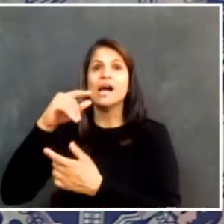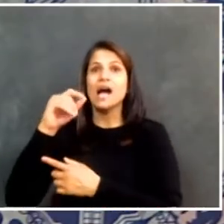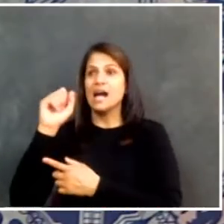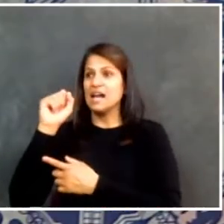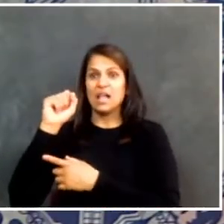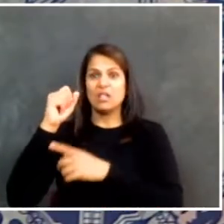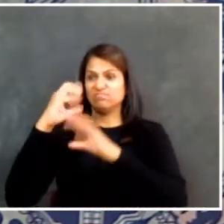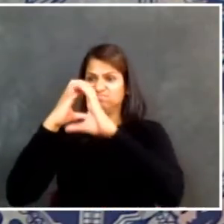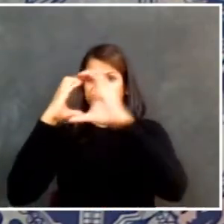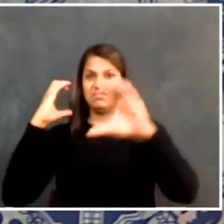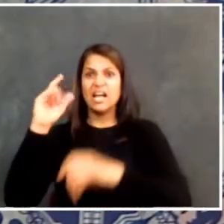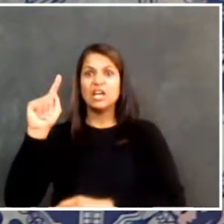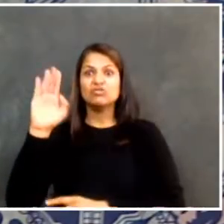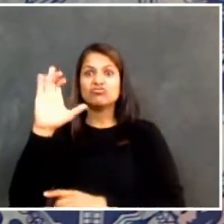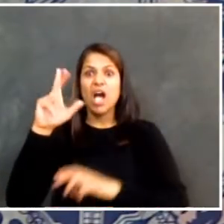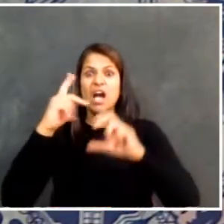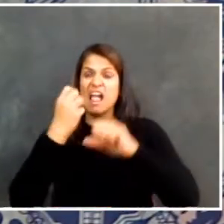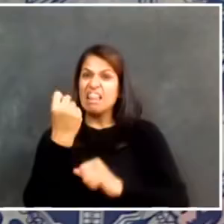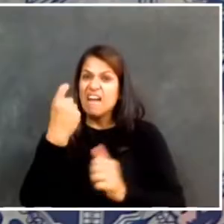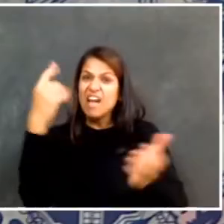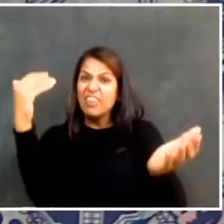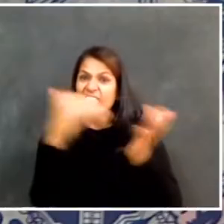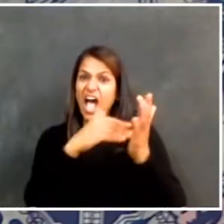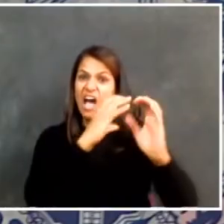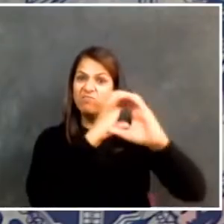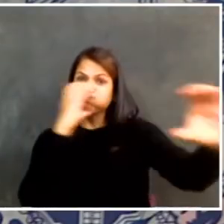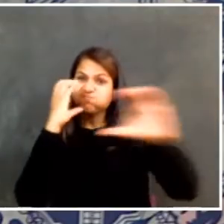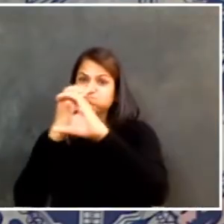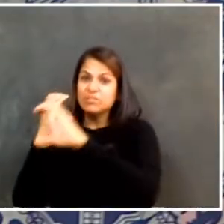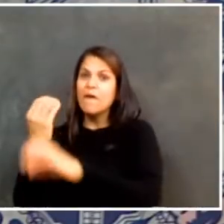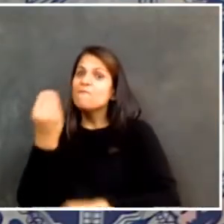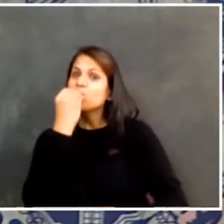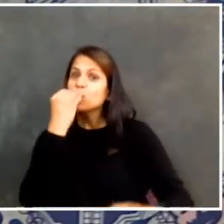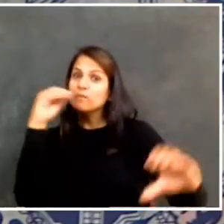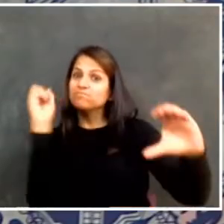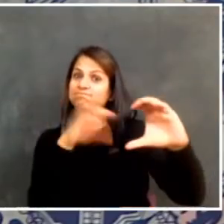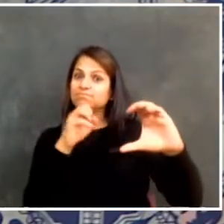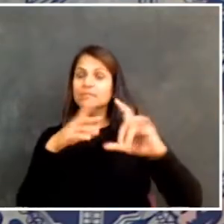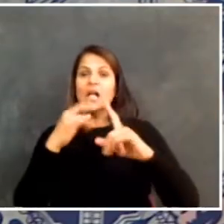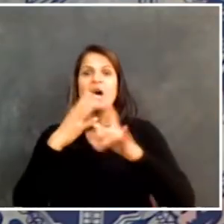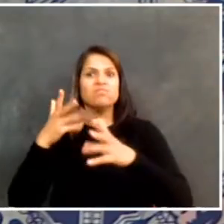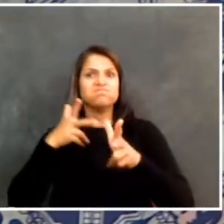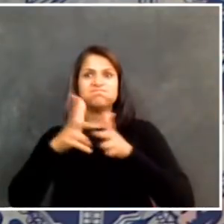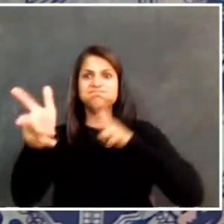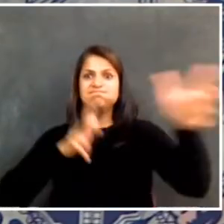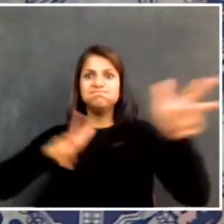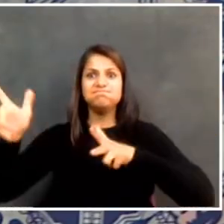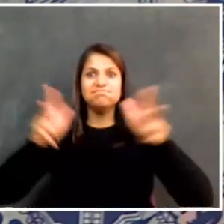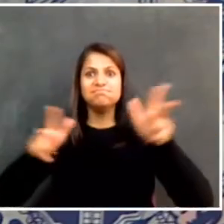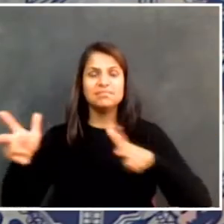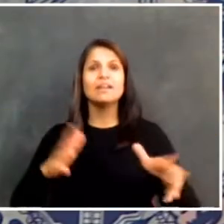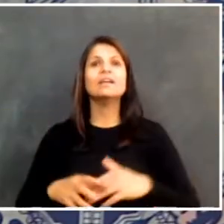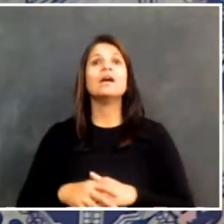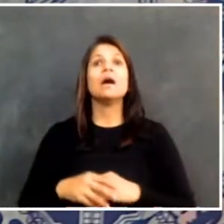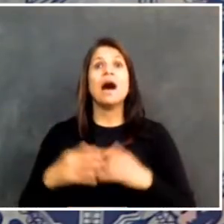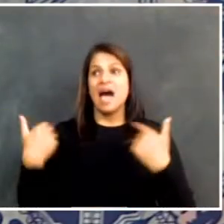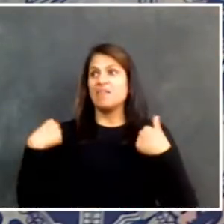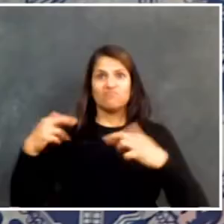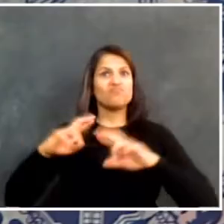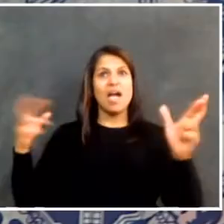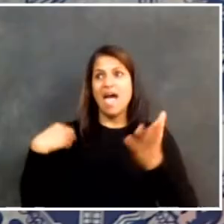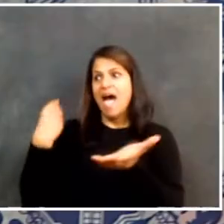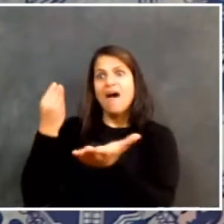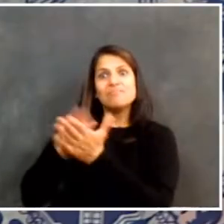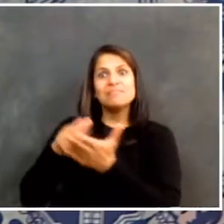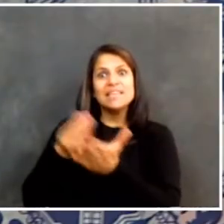additional income, but that's an army. If the commissioner needs more drivers, she can get them anytime she needs.